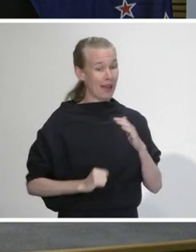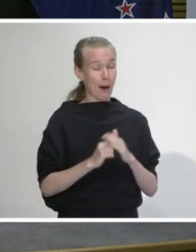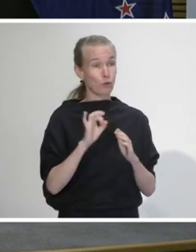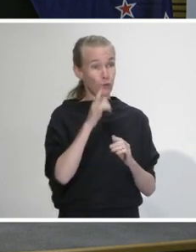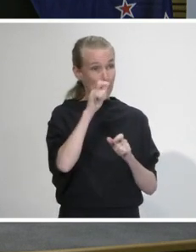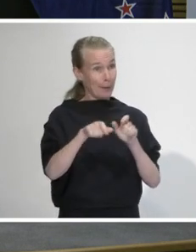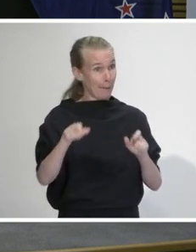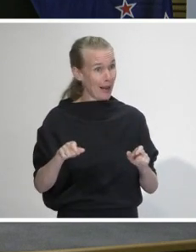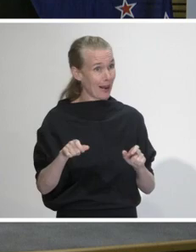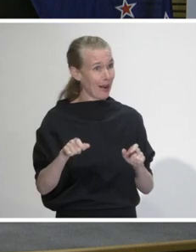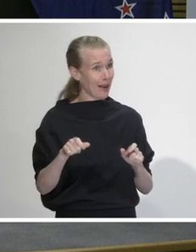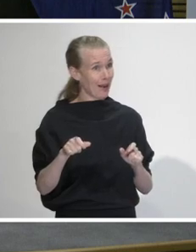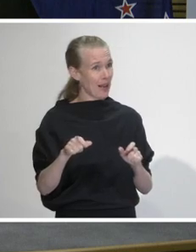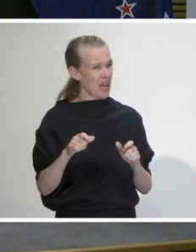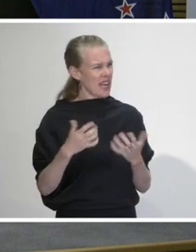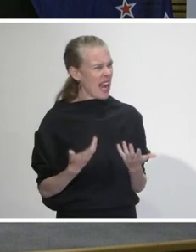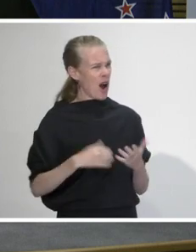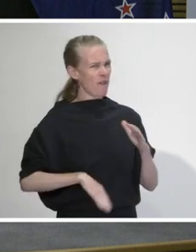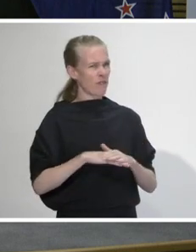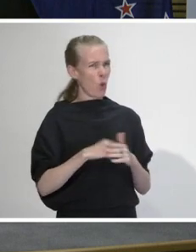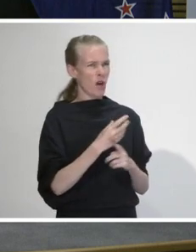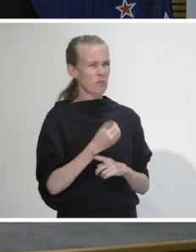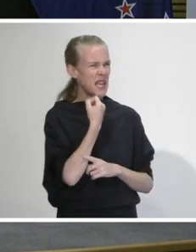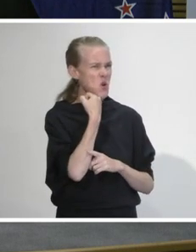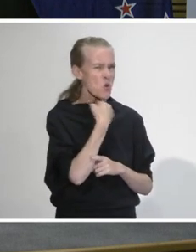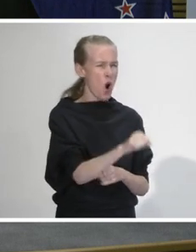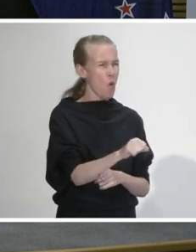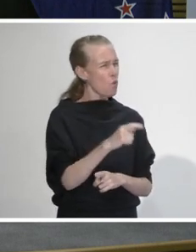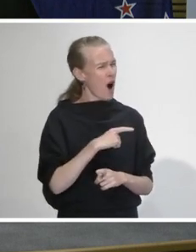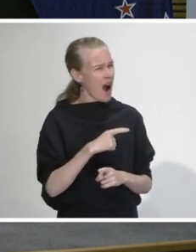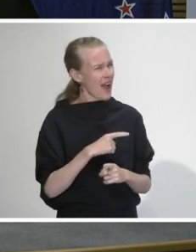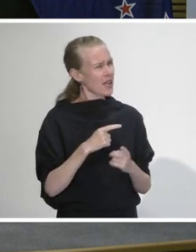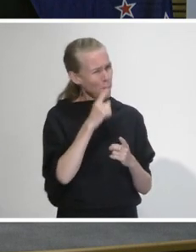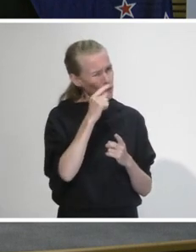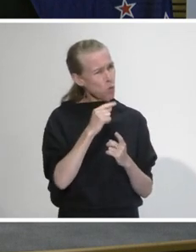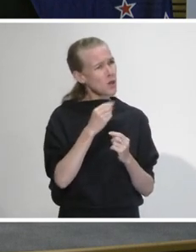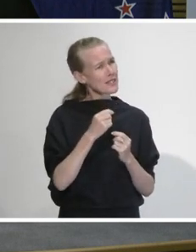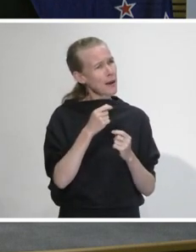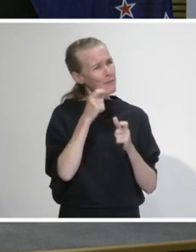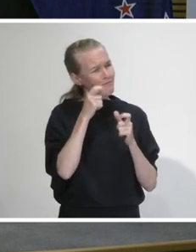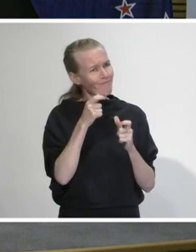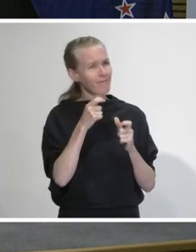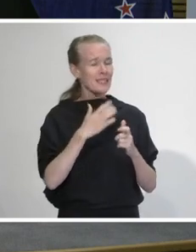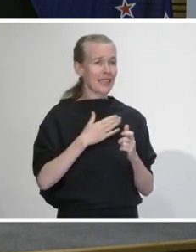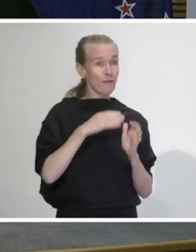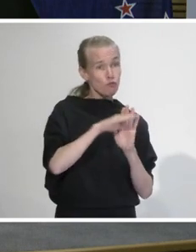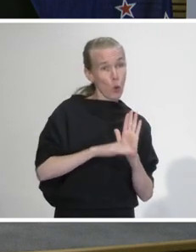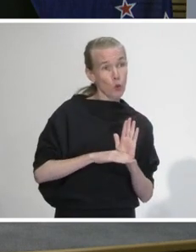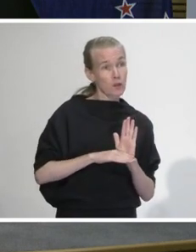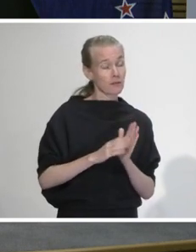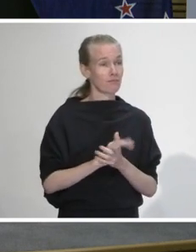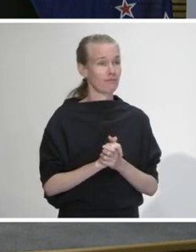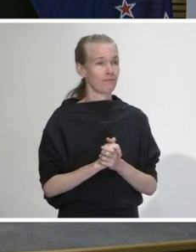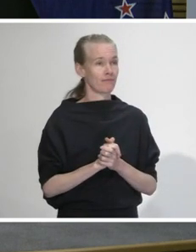restrict it to protect whānau instead of a blanket ban and trust whānau to stick to that? One of the reasons is that